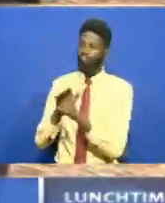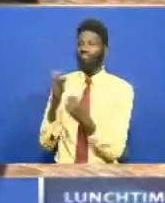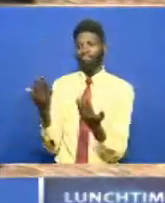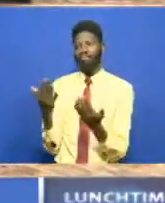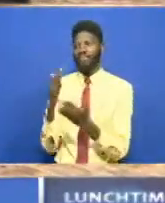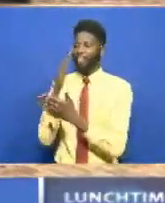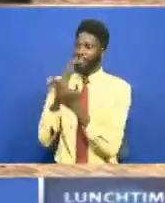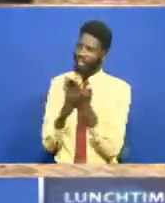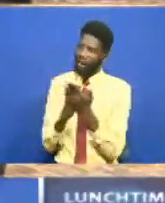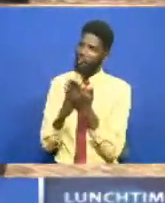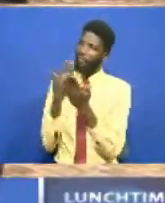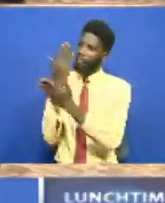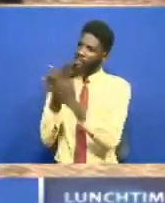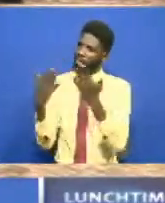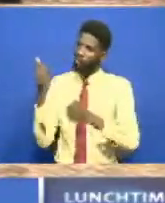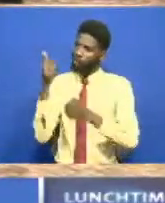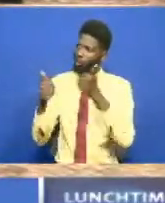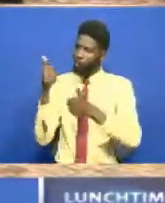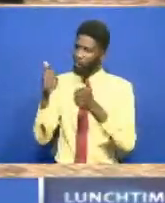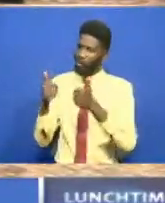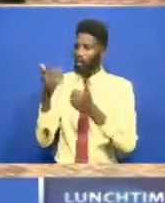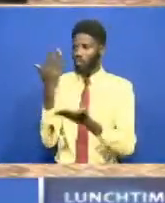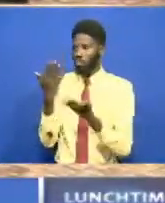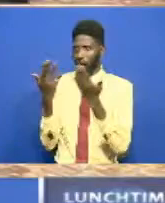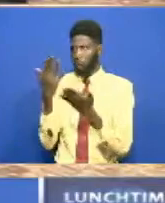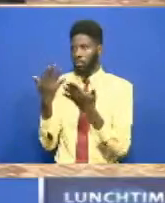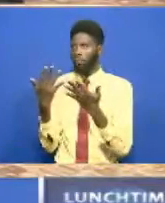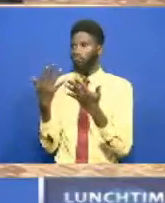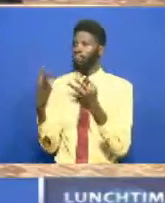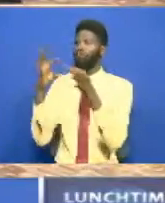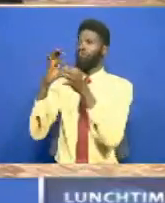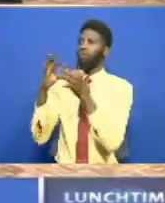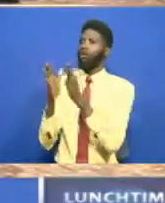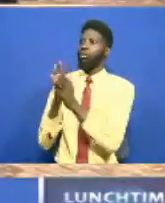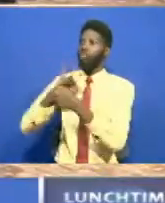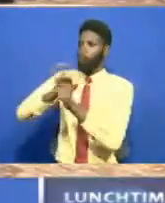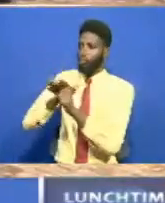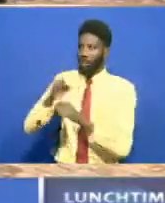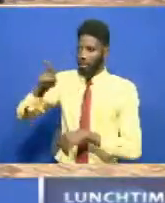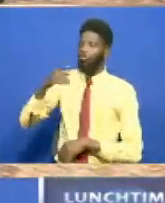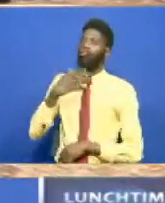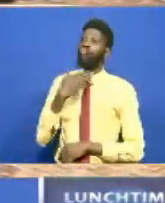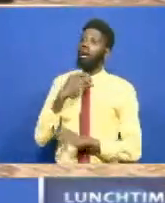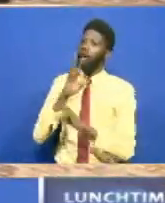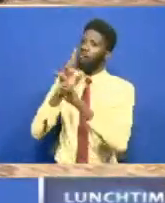of the issues that revolve around COVID-19 that you would like to see the report